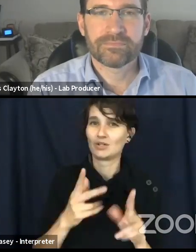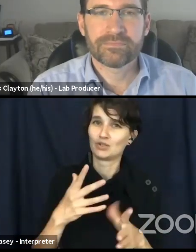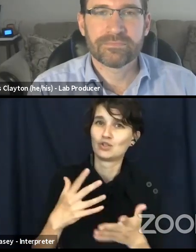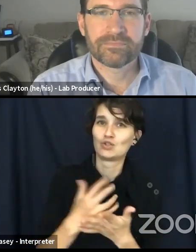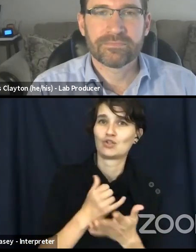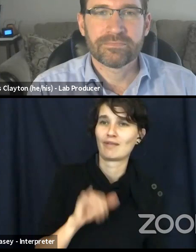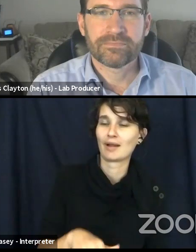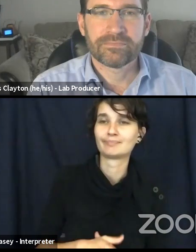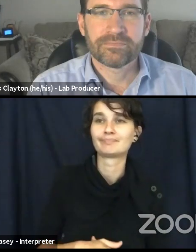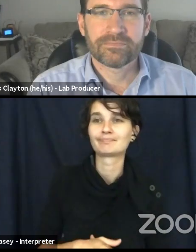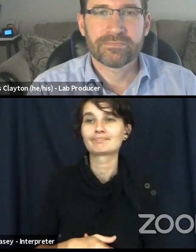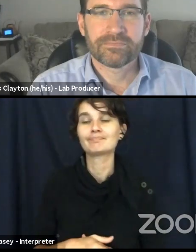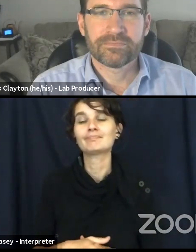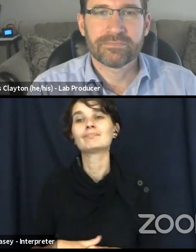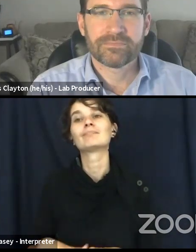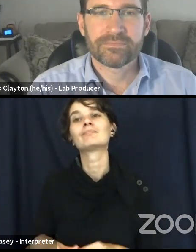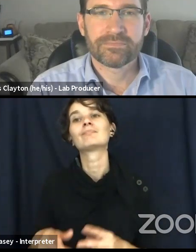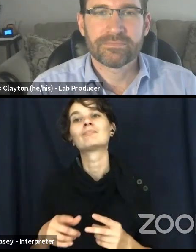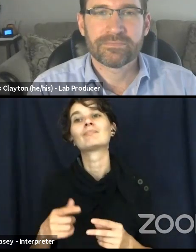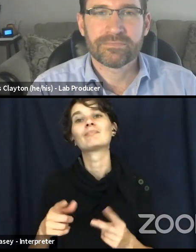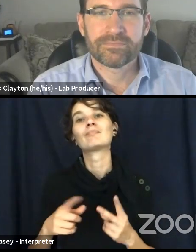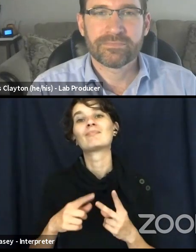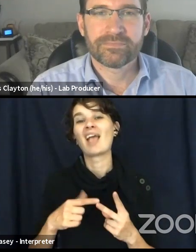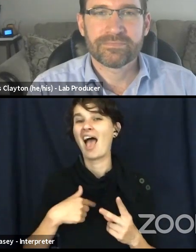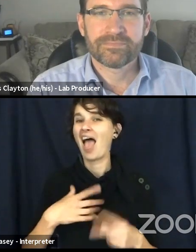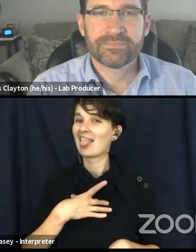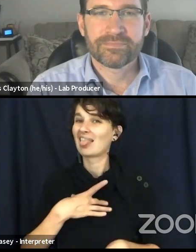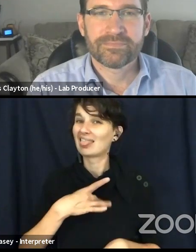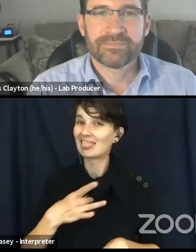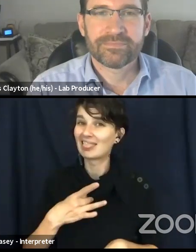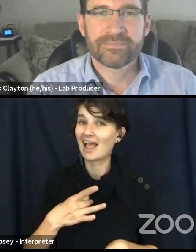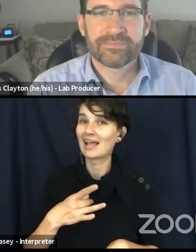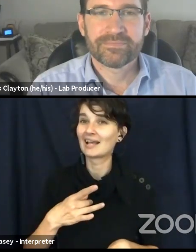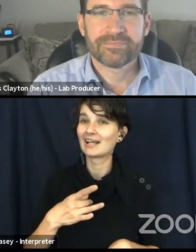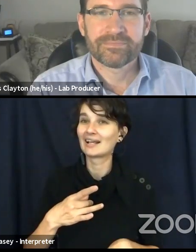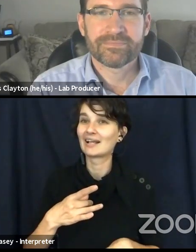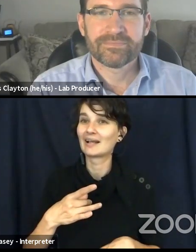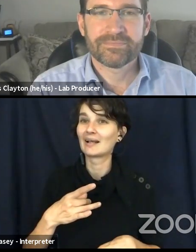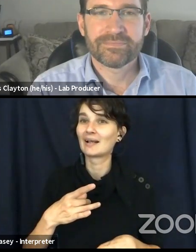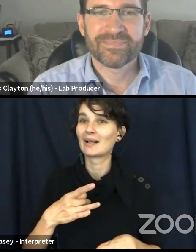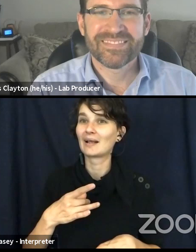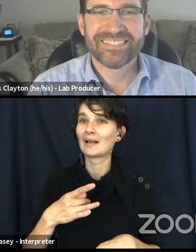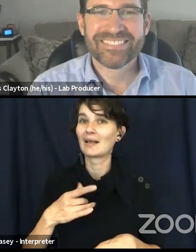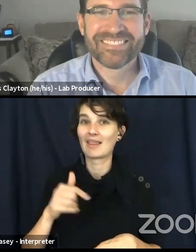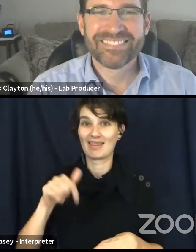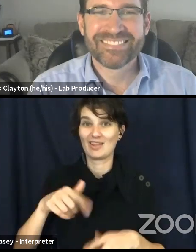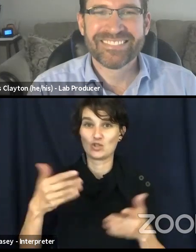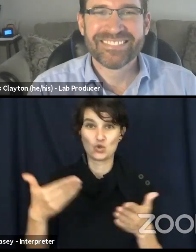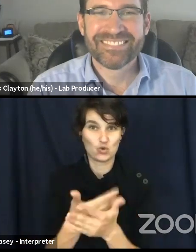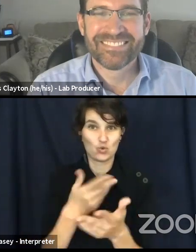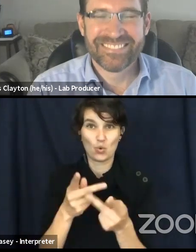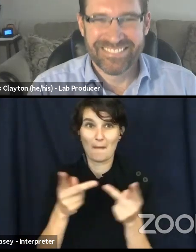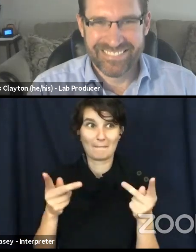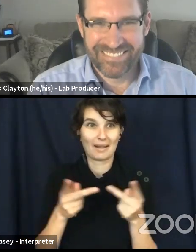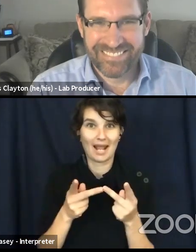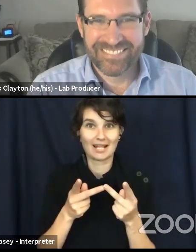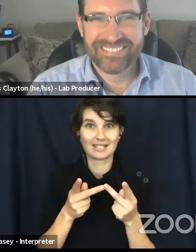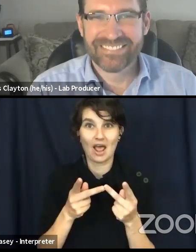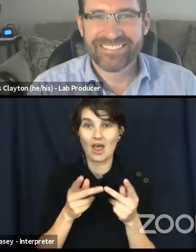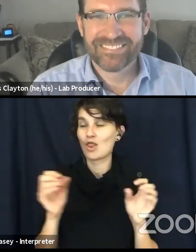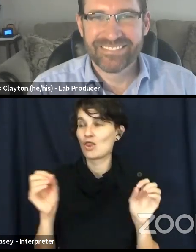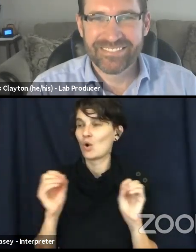I like being in a space where there are no greats who have come before me and there are no rules that have yet